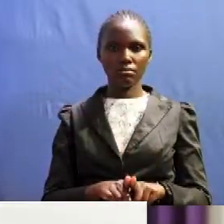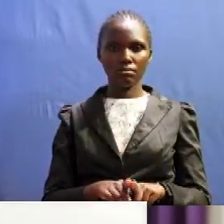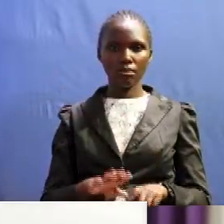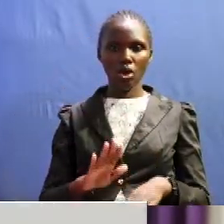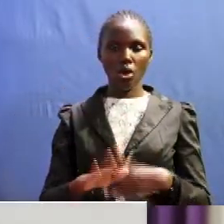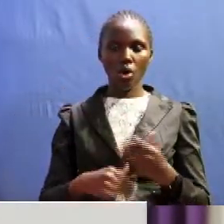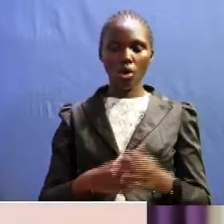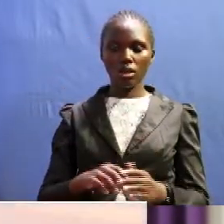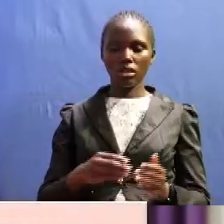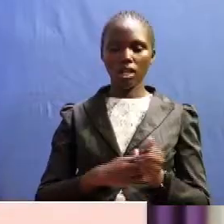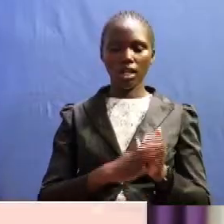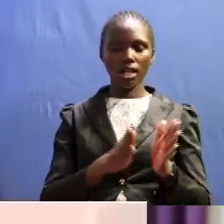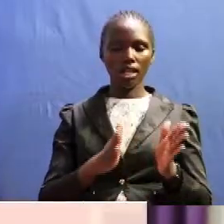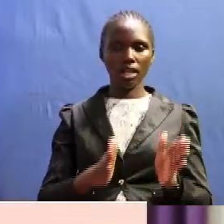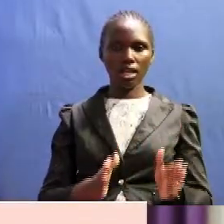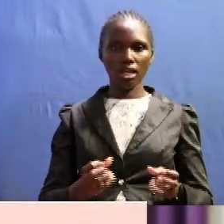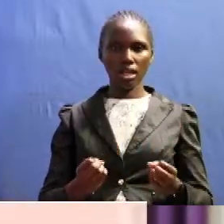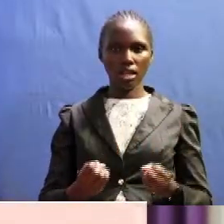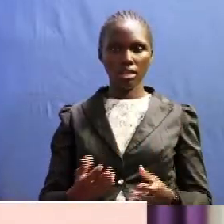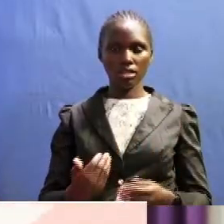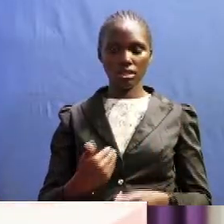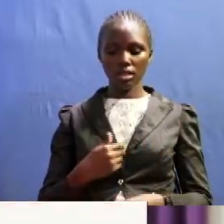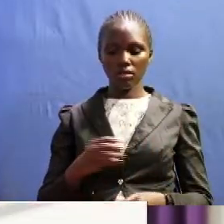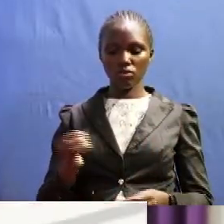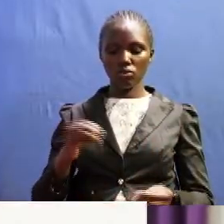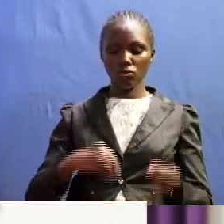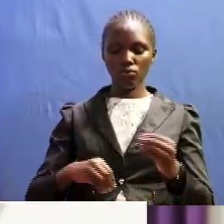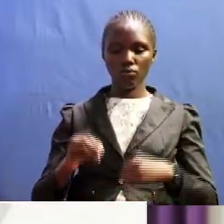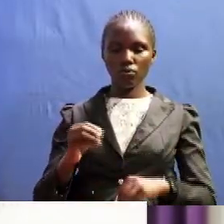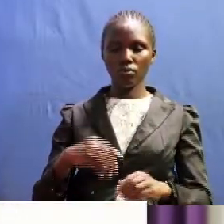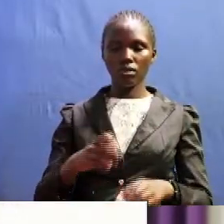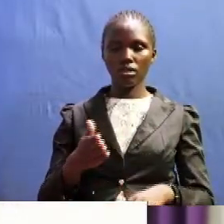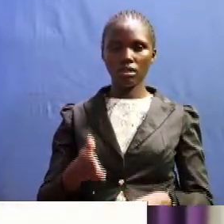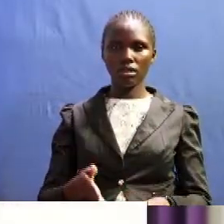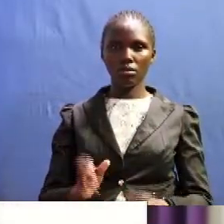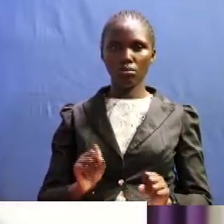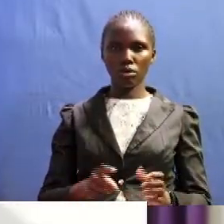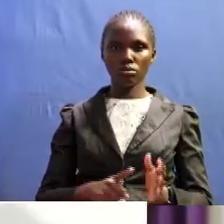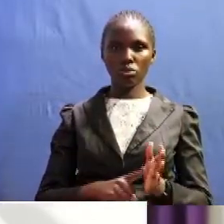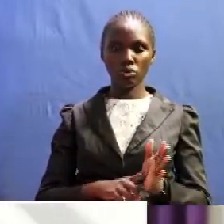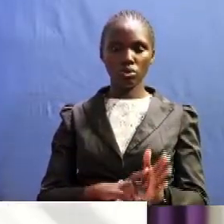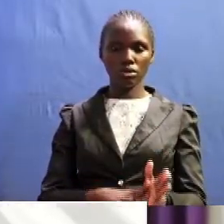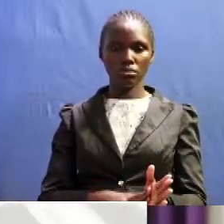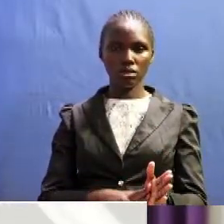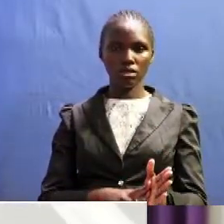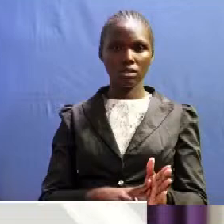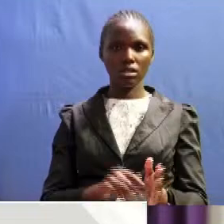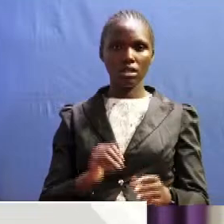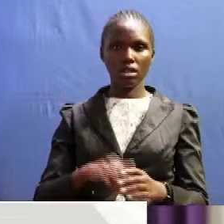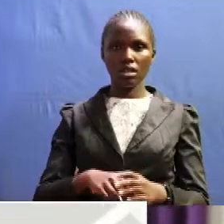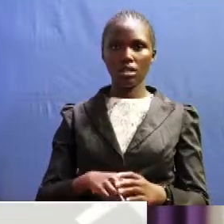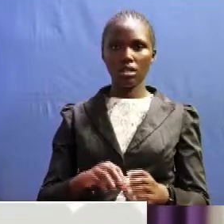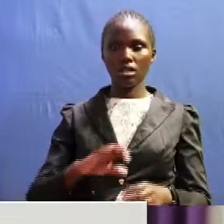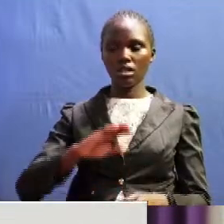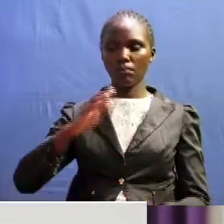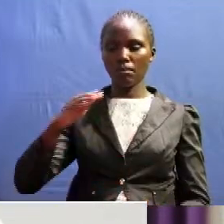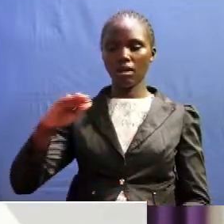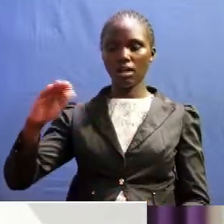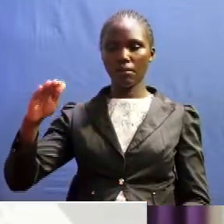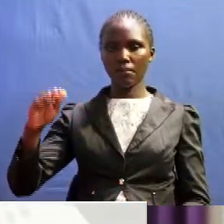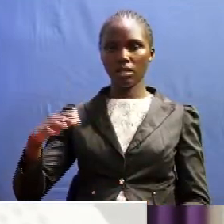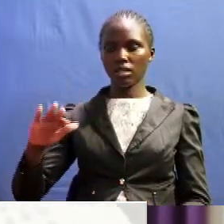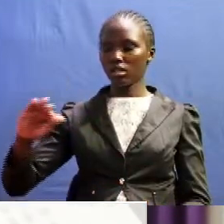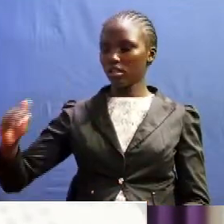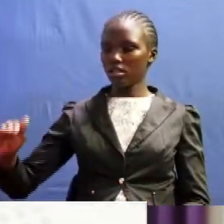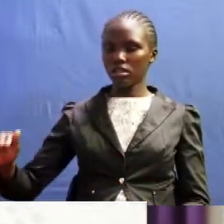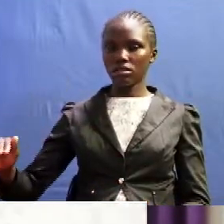viongozi ambao mnawachagua wakapate kuwawakilisha kule mbungeni, kule